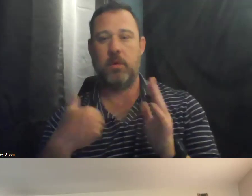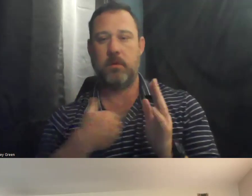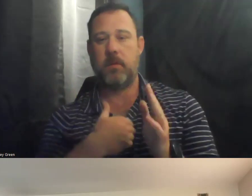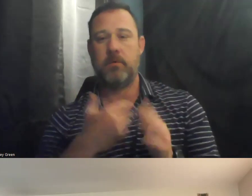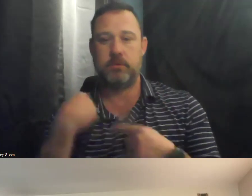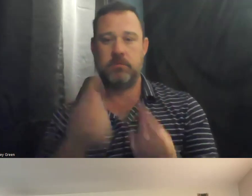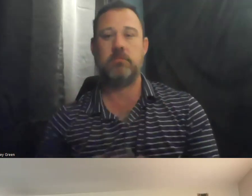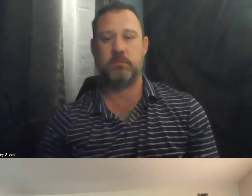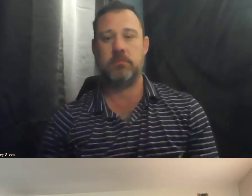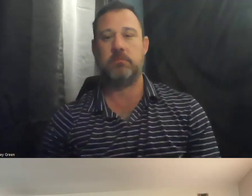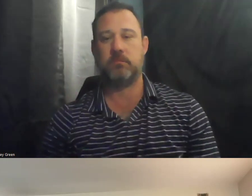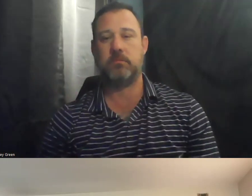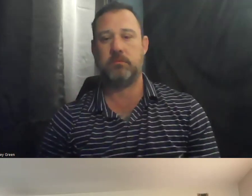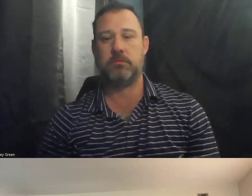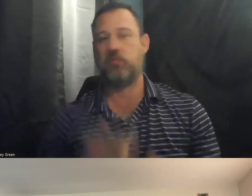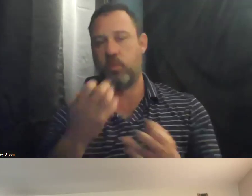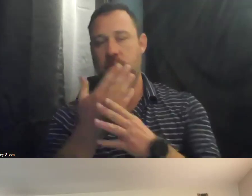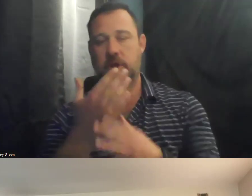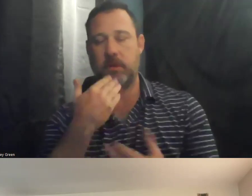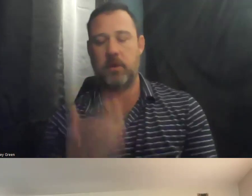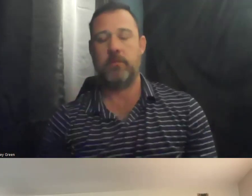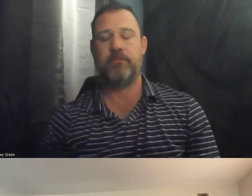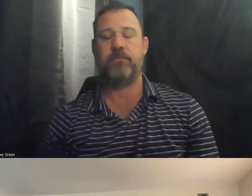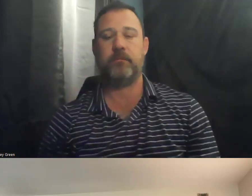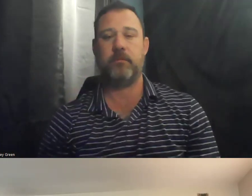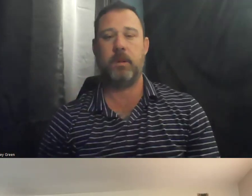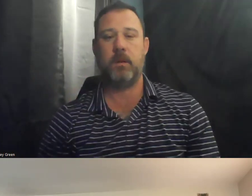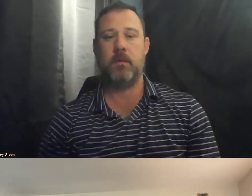time. And that was what I wanted to share.